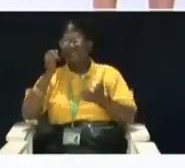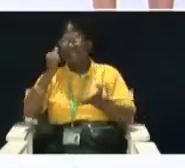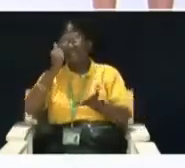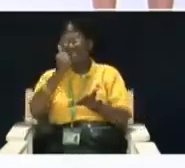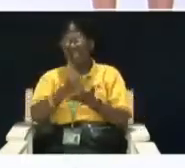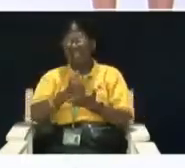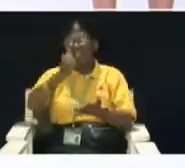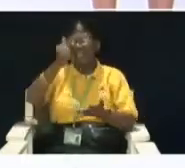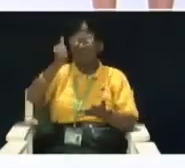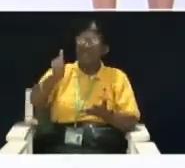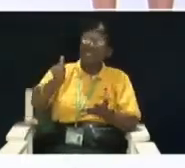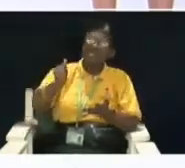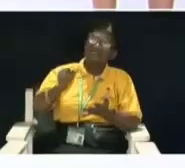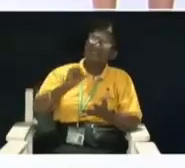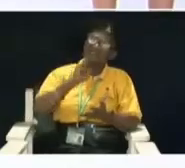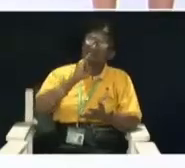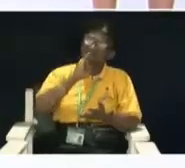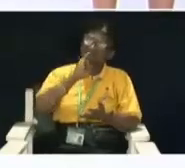alive,